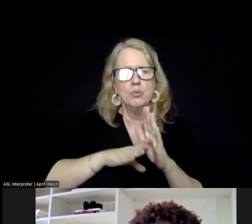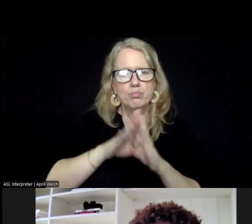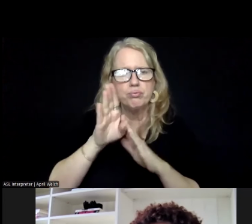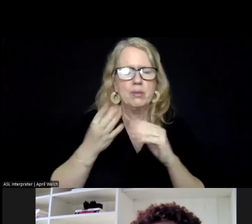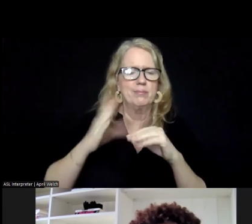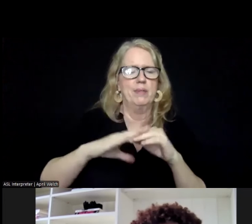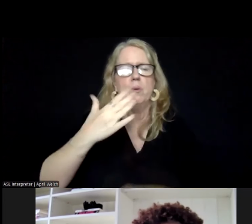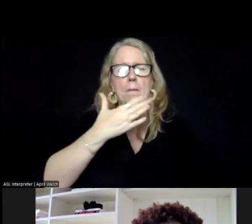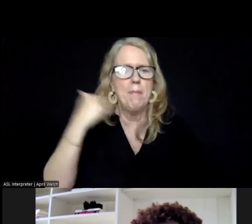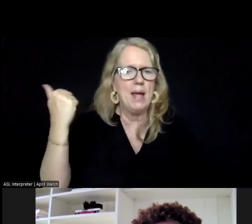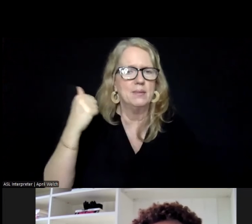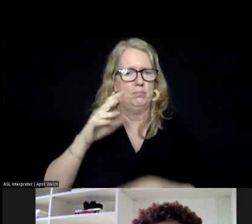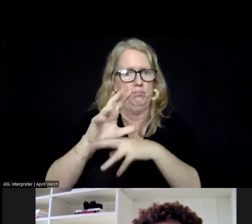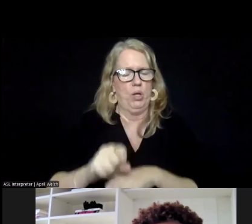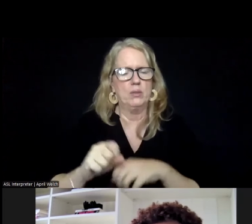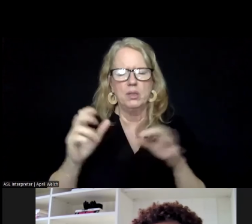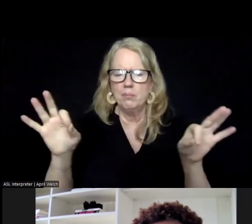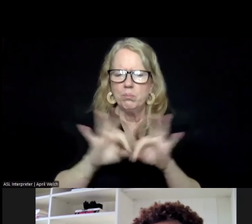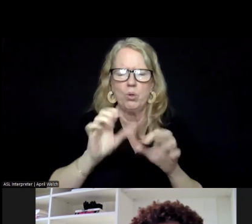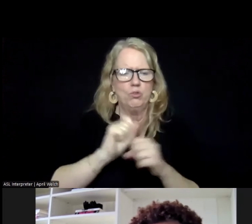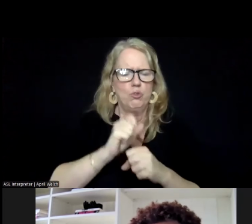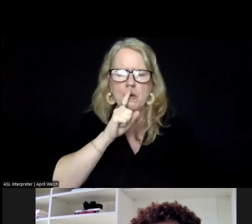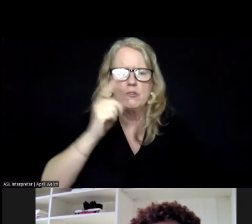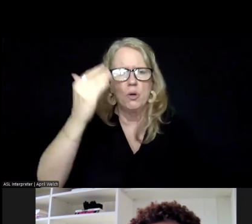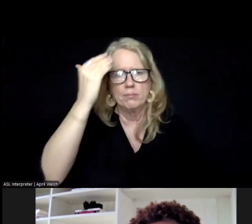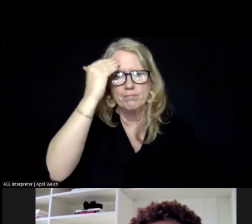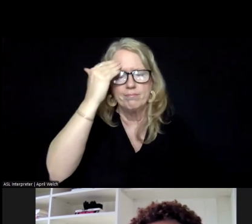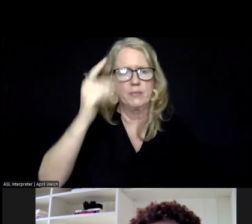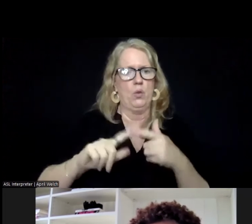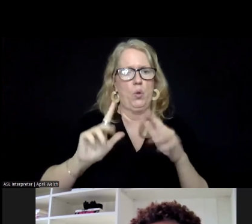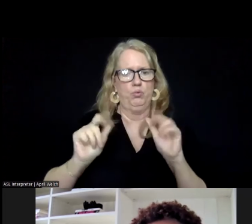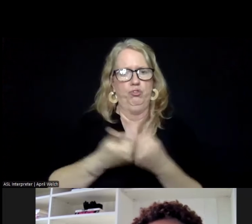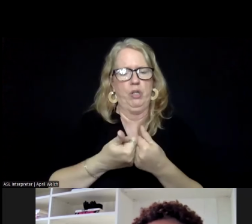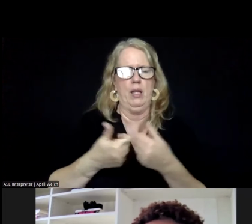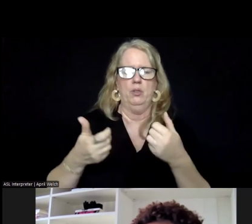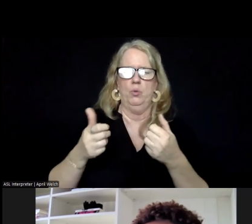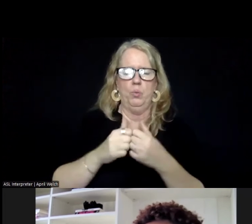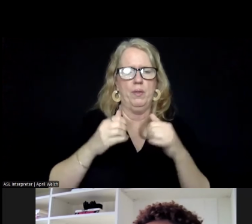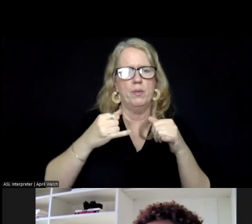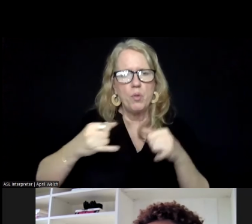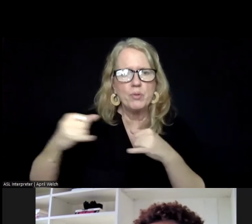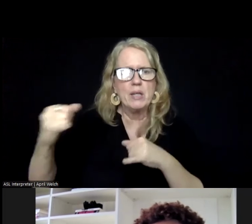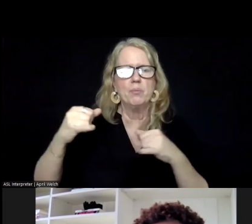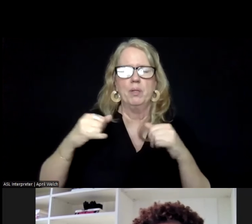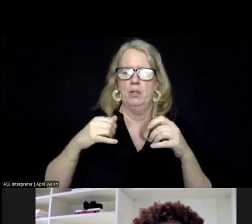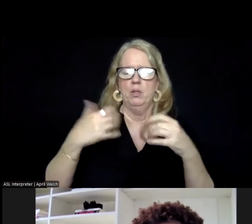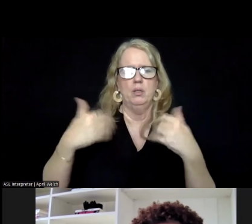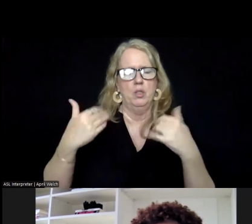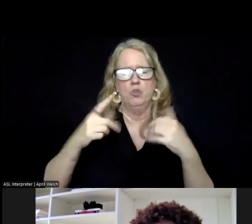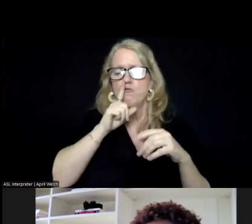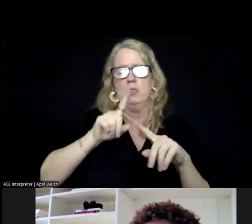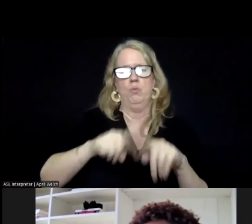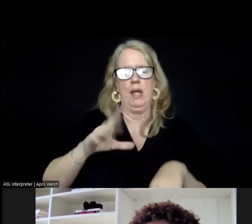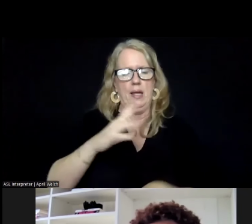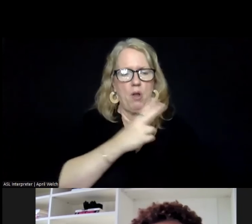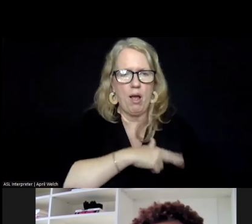best practices, but to make sure that there's awareness of the challenges associated with individuals ultimately relying on hospitals